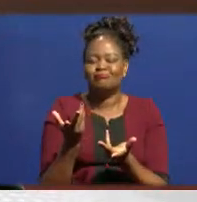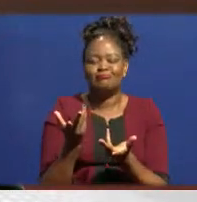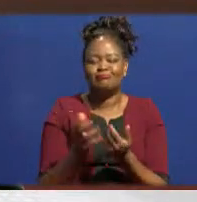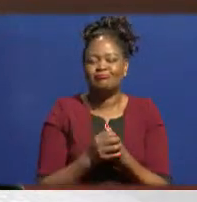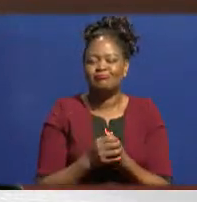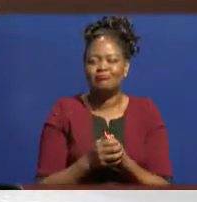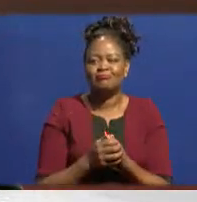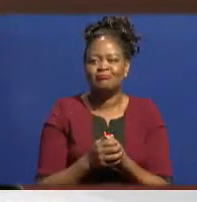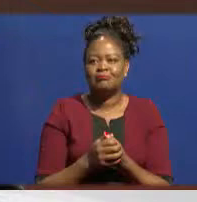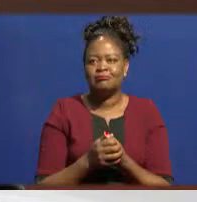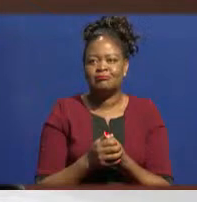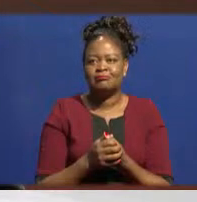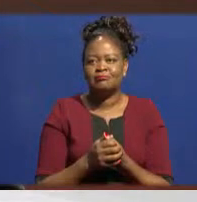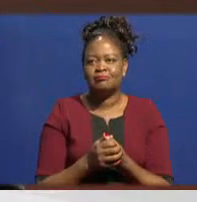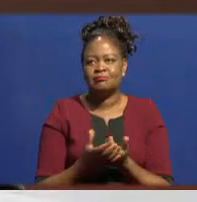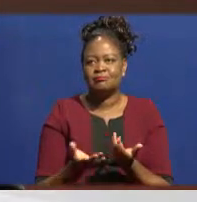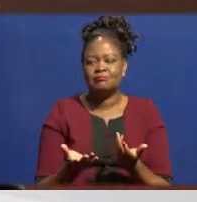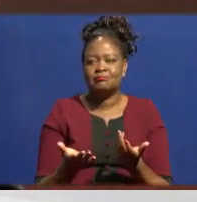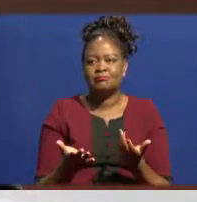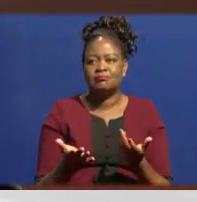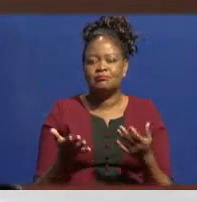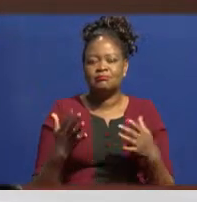for